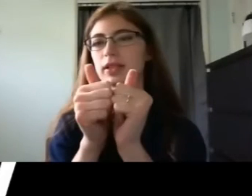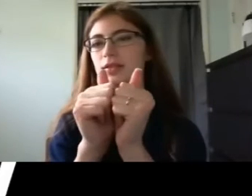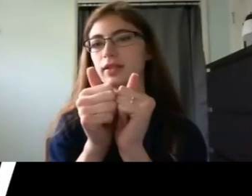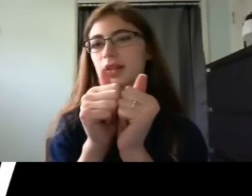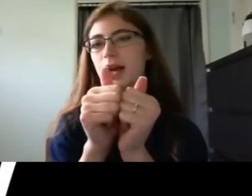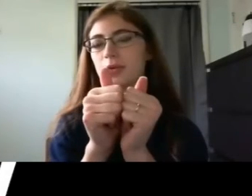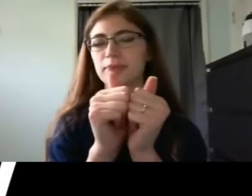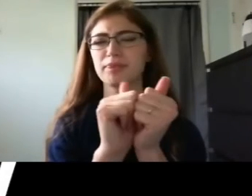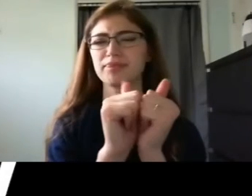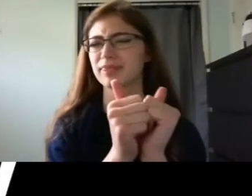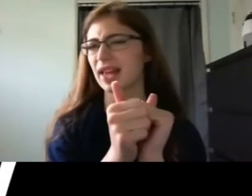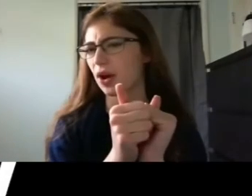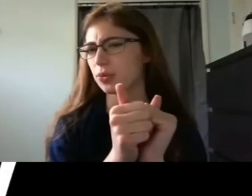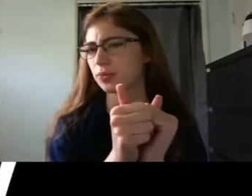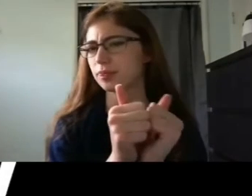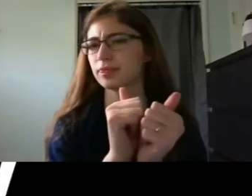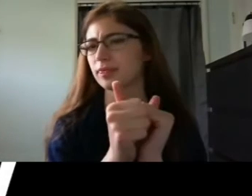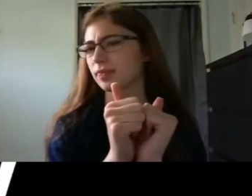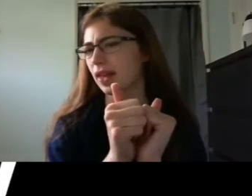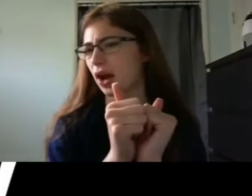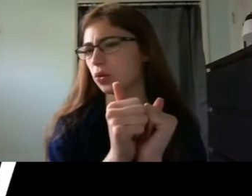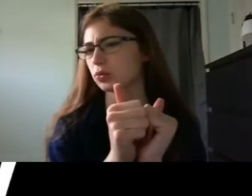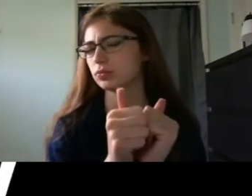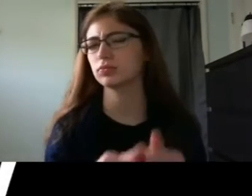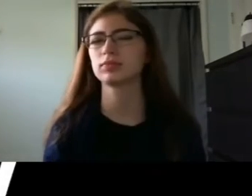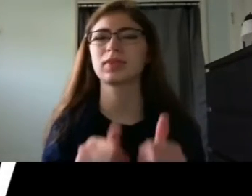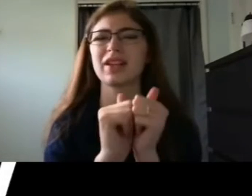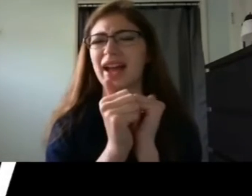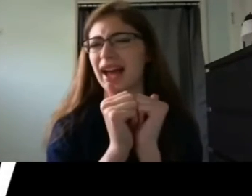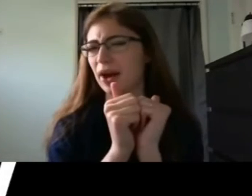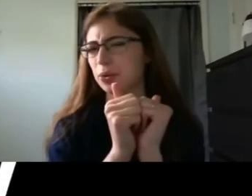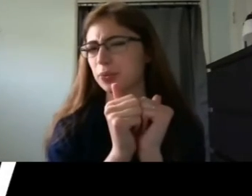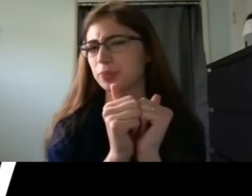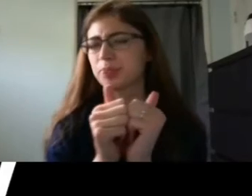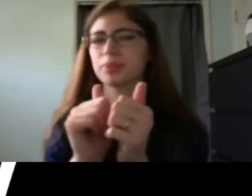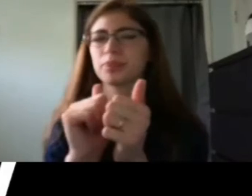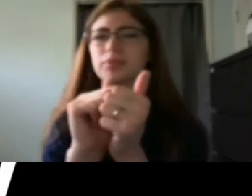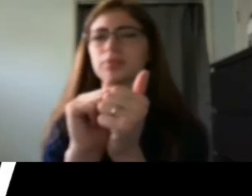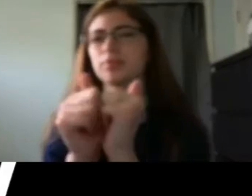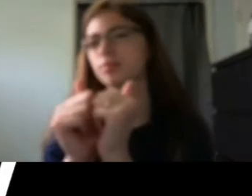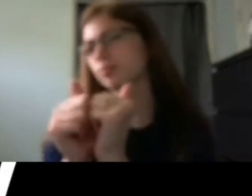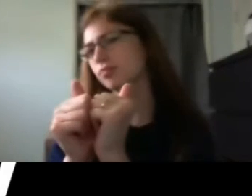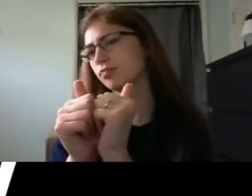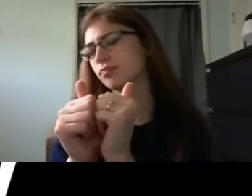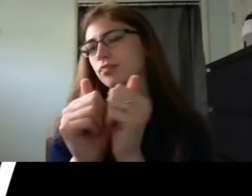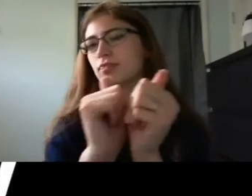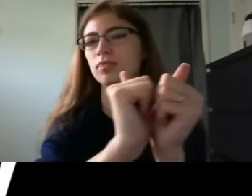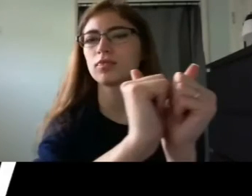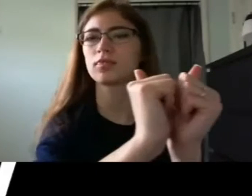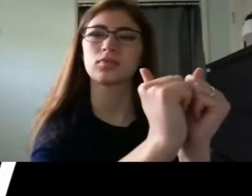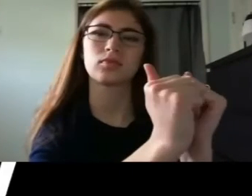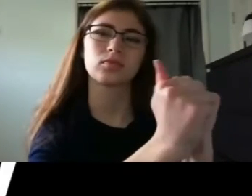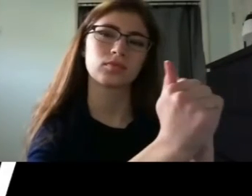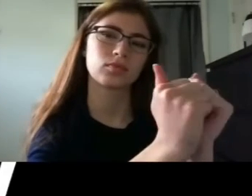a little bit. How, how, how, how.